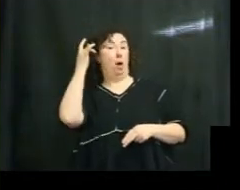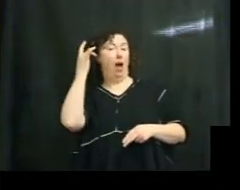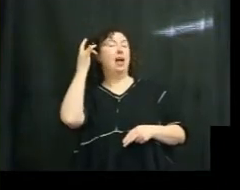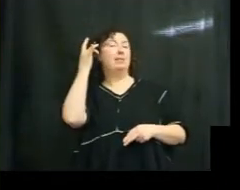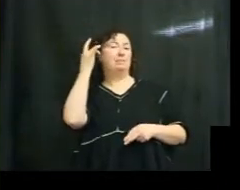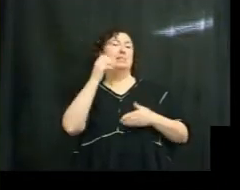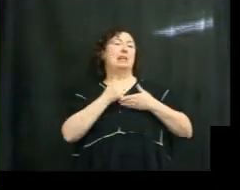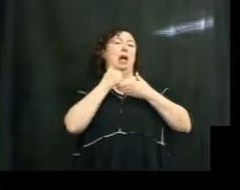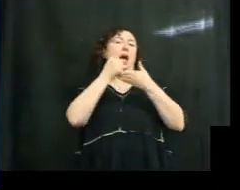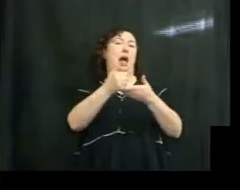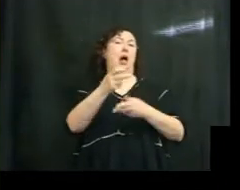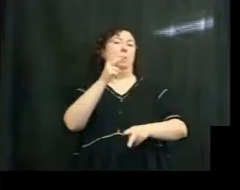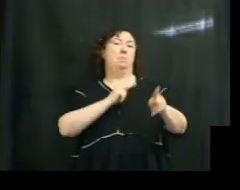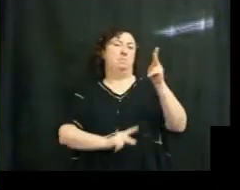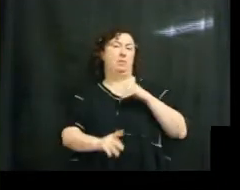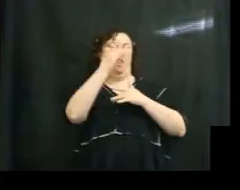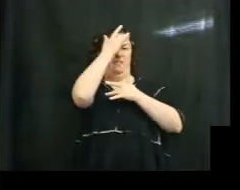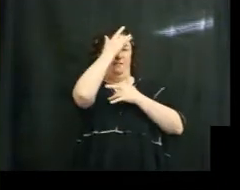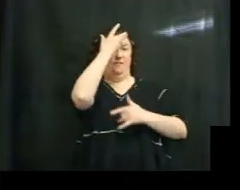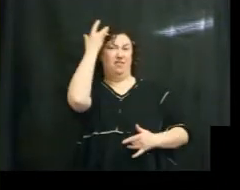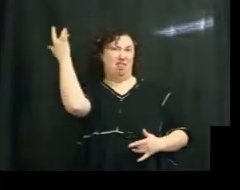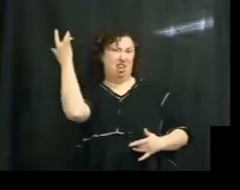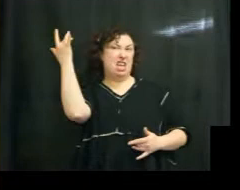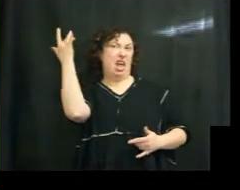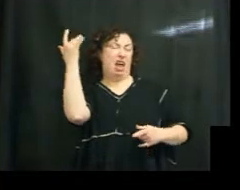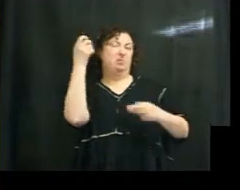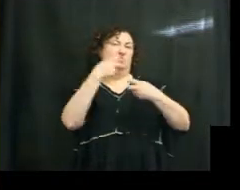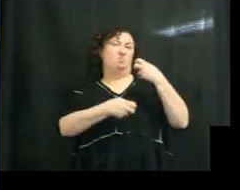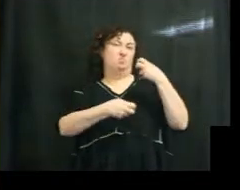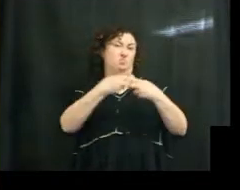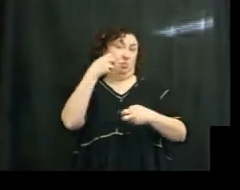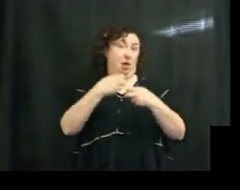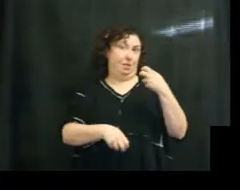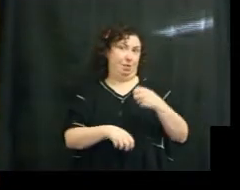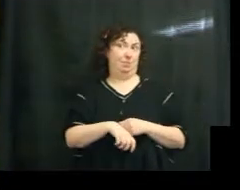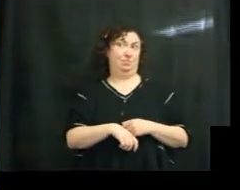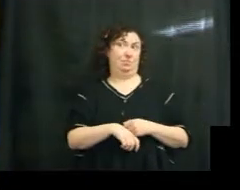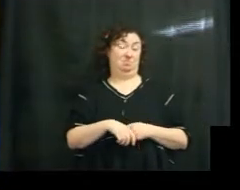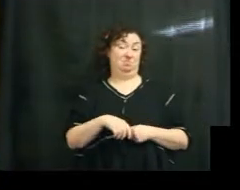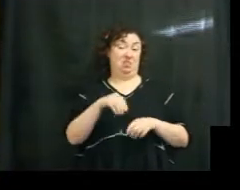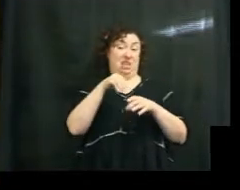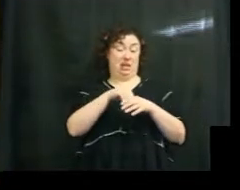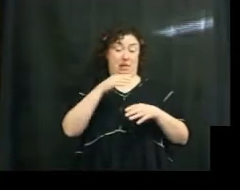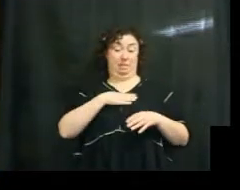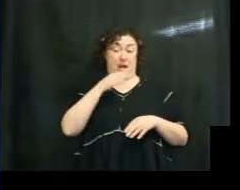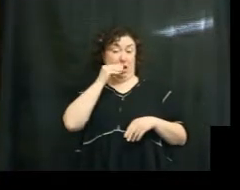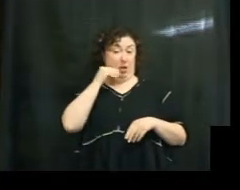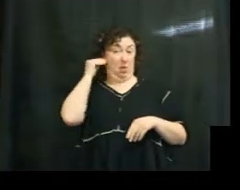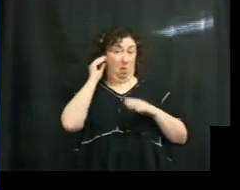People didn't have a lot of money in Tremé, but we always had a lot of music.